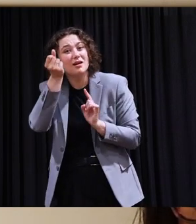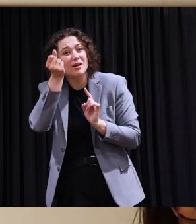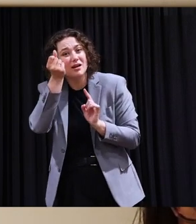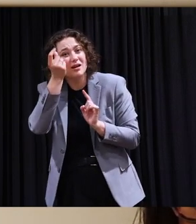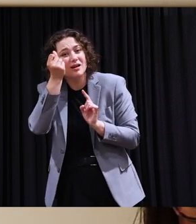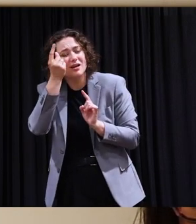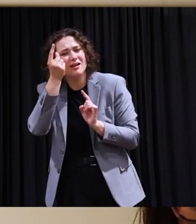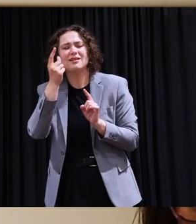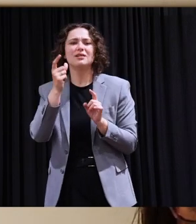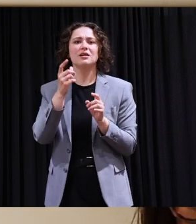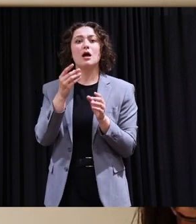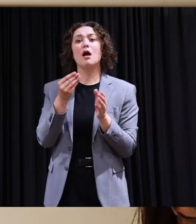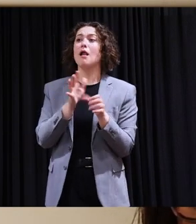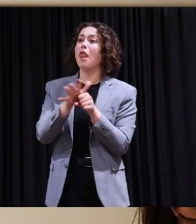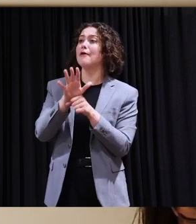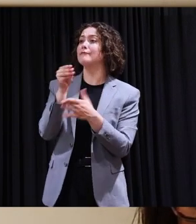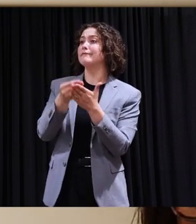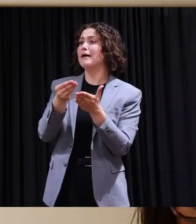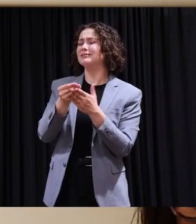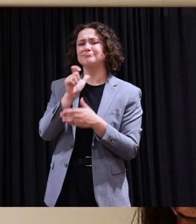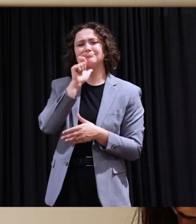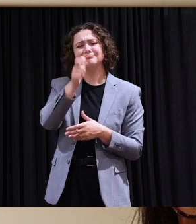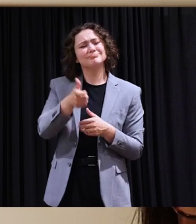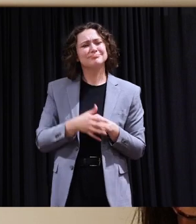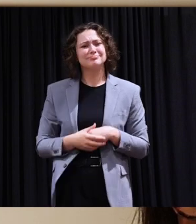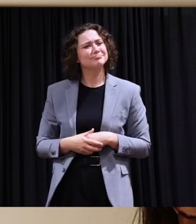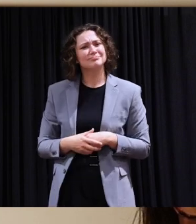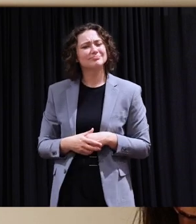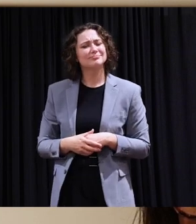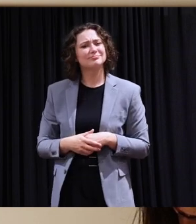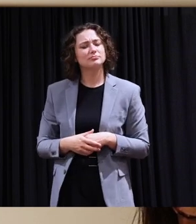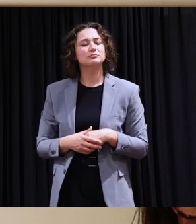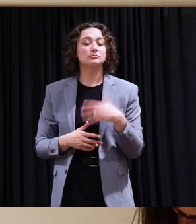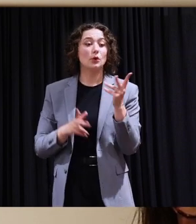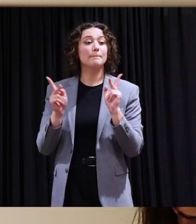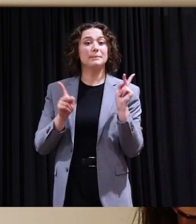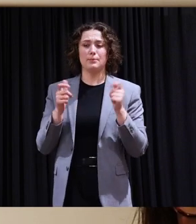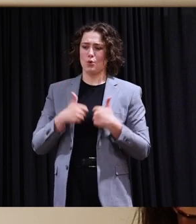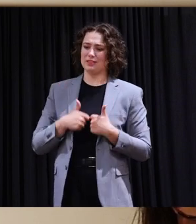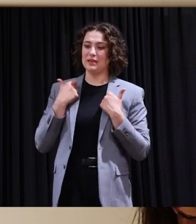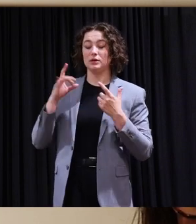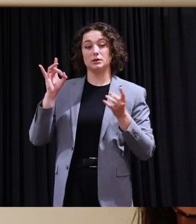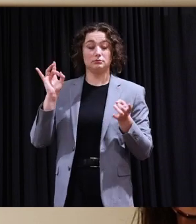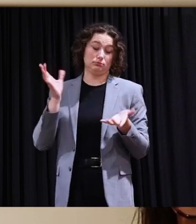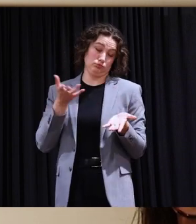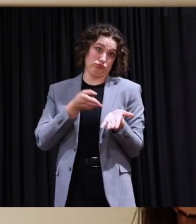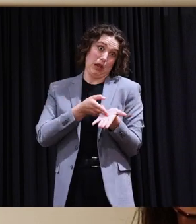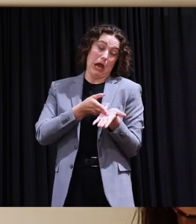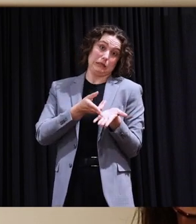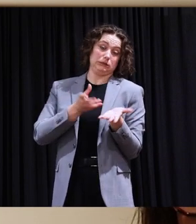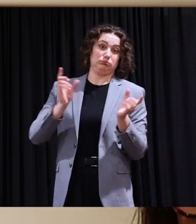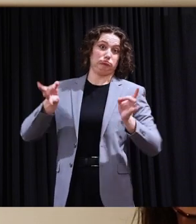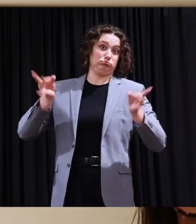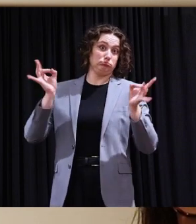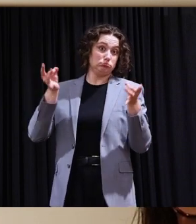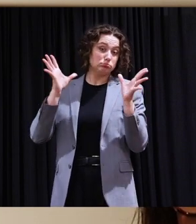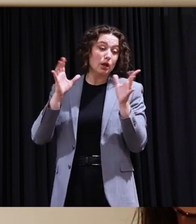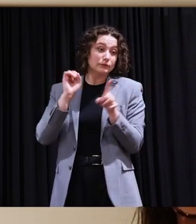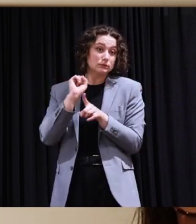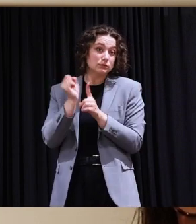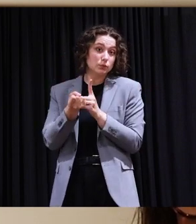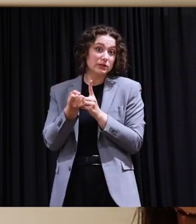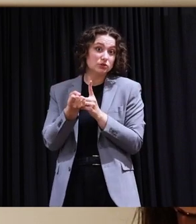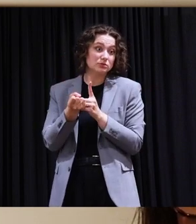programs. And so the amount of people that are living in deplorable conditions, to be honest. We're amazed